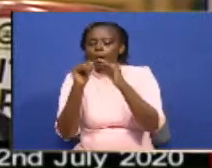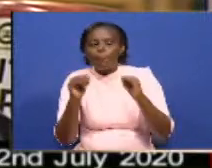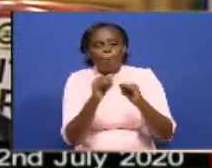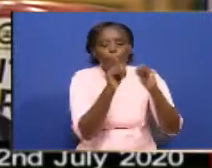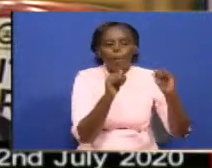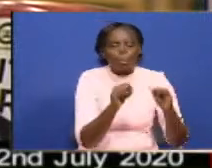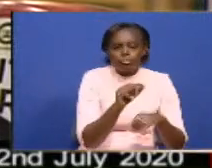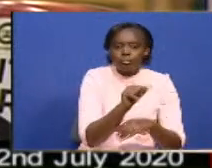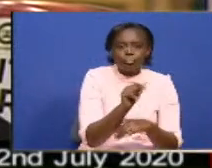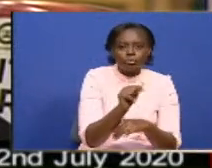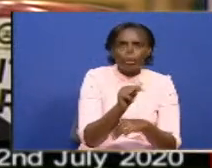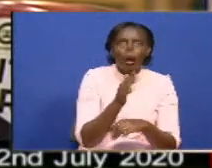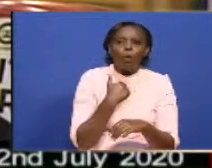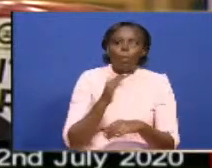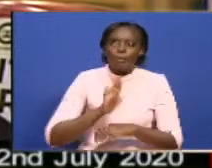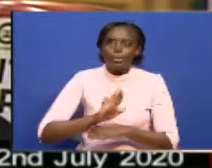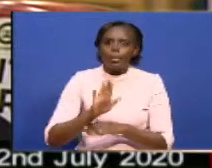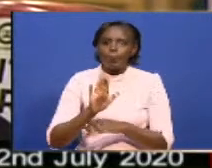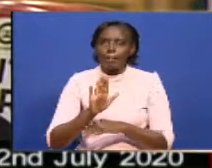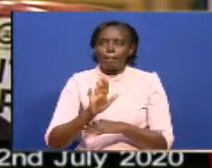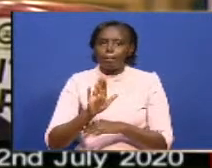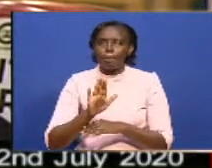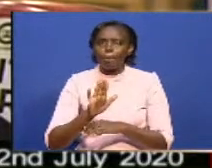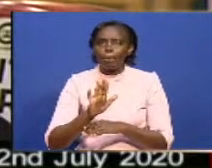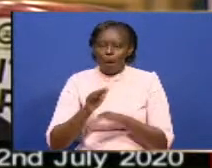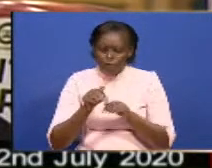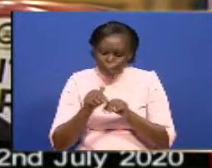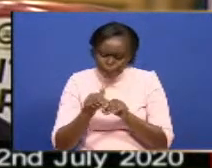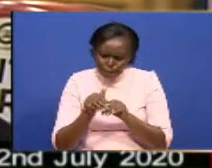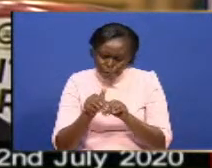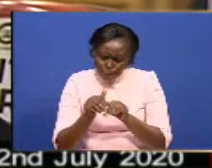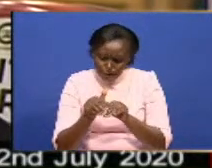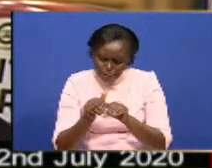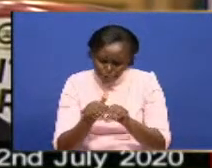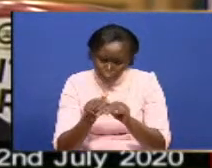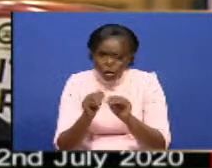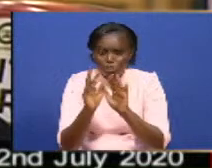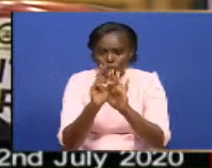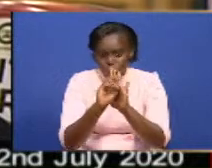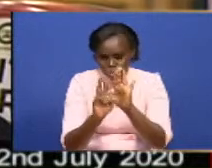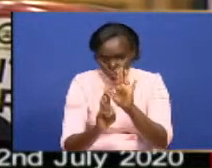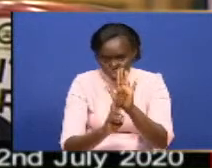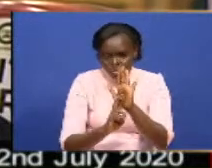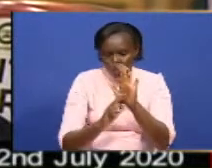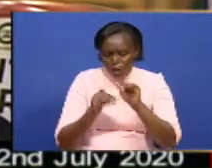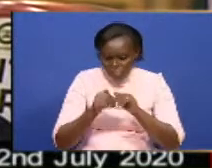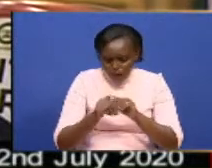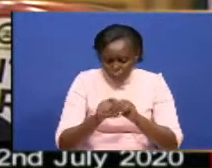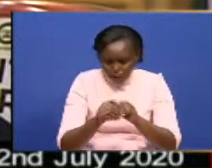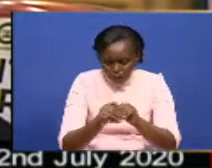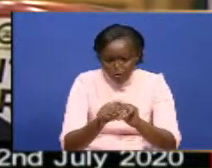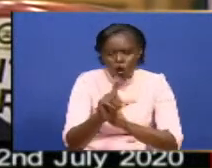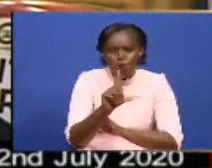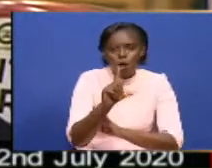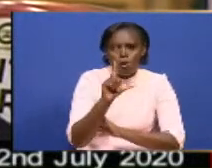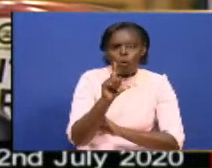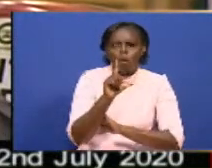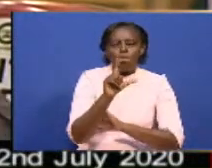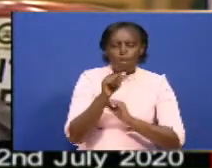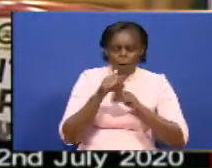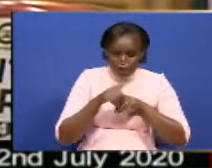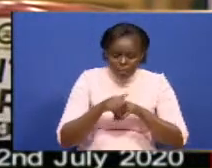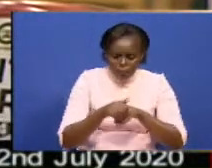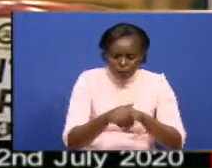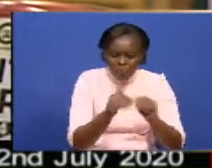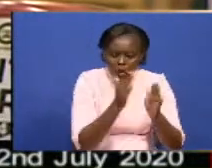is that I want them to follow the regulations, to follow laws, and to follow order.